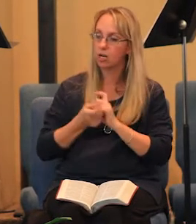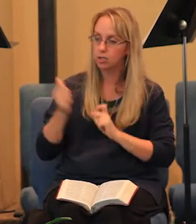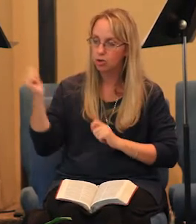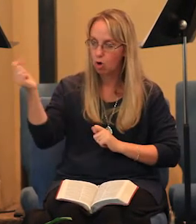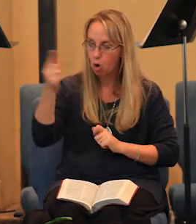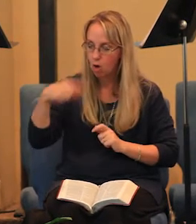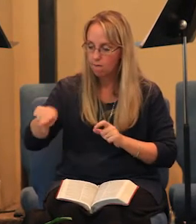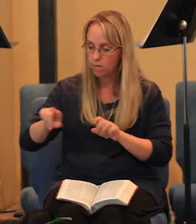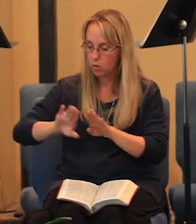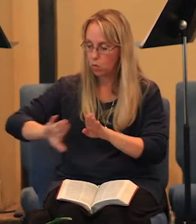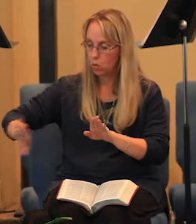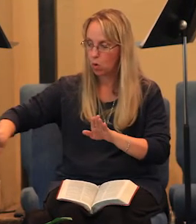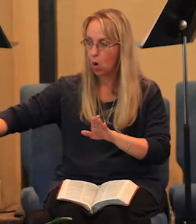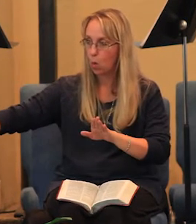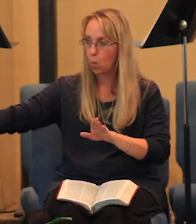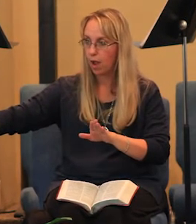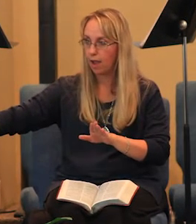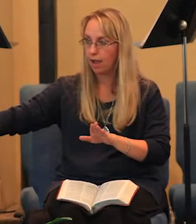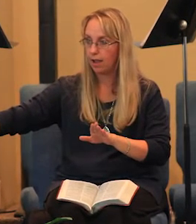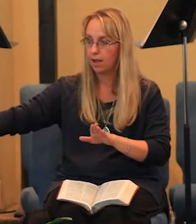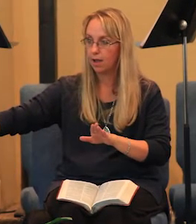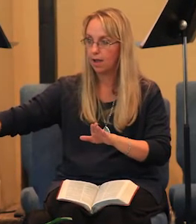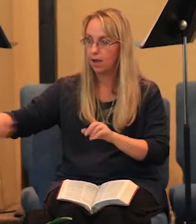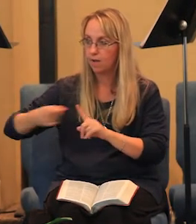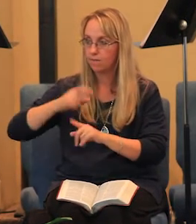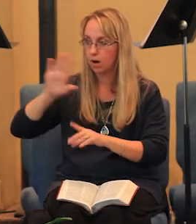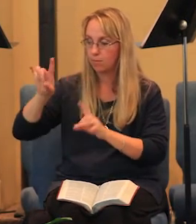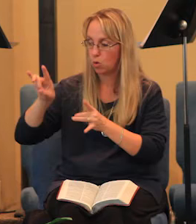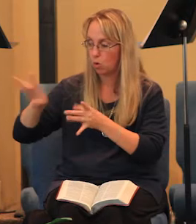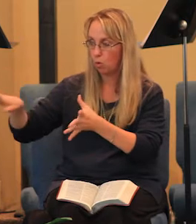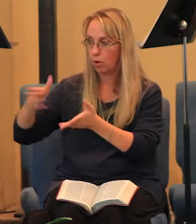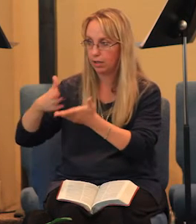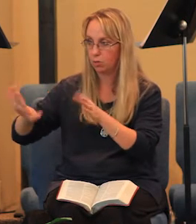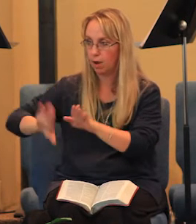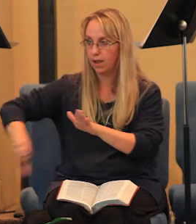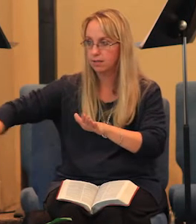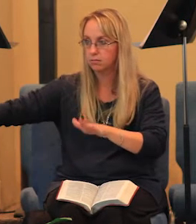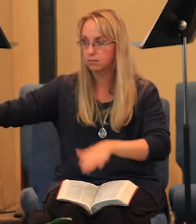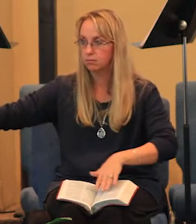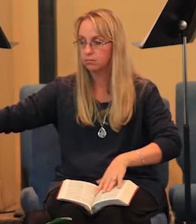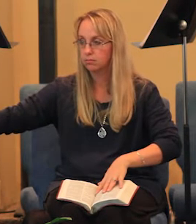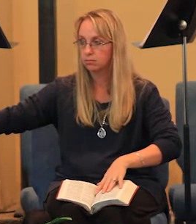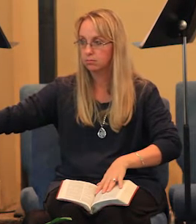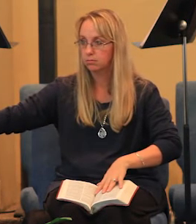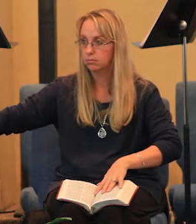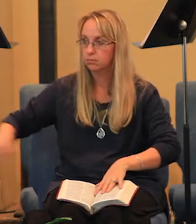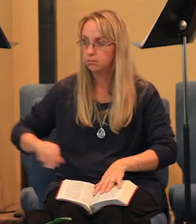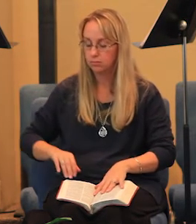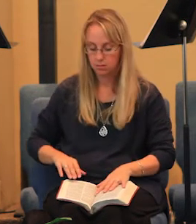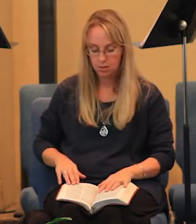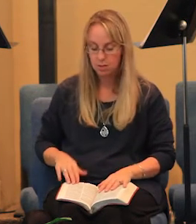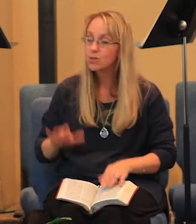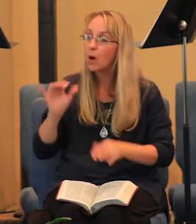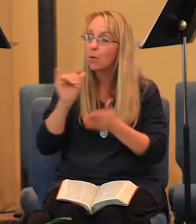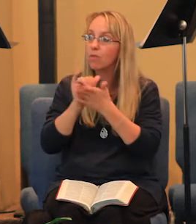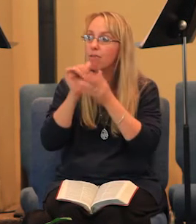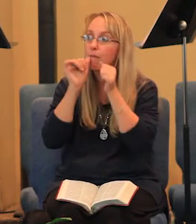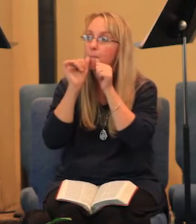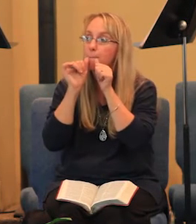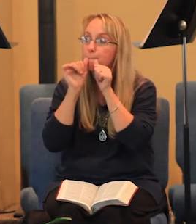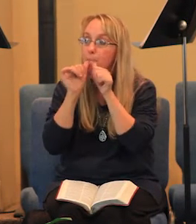you away out from your wicked ways." So the blessing